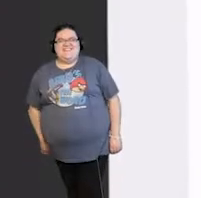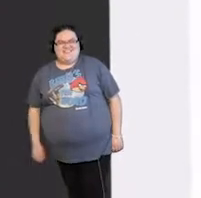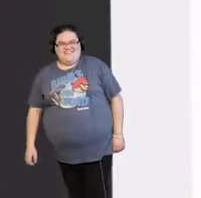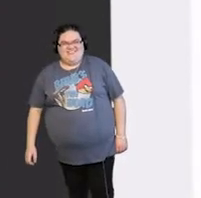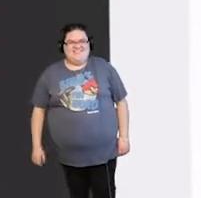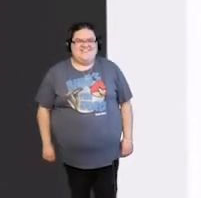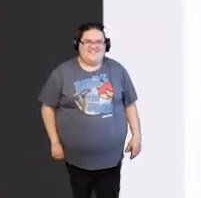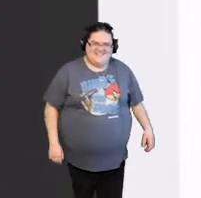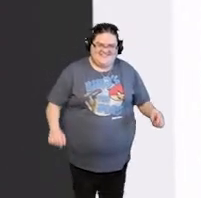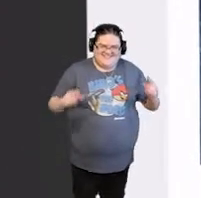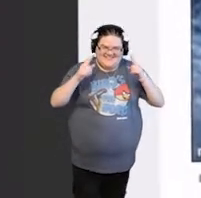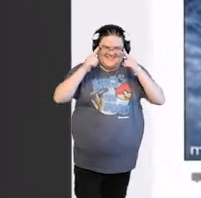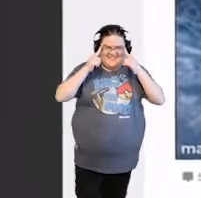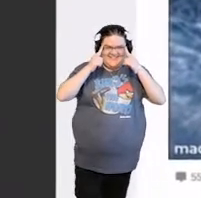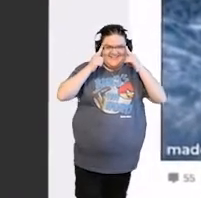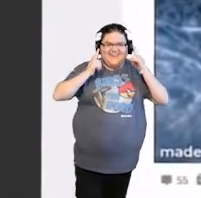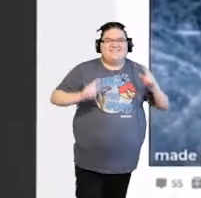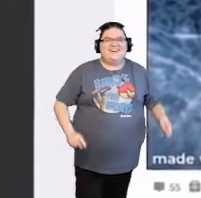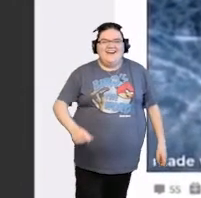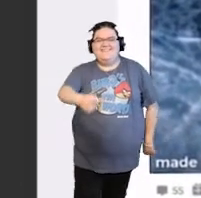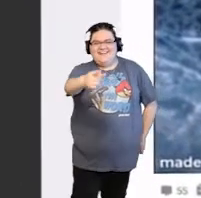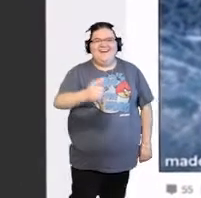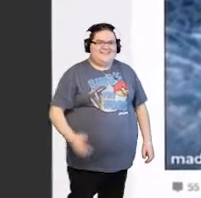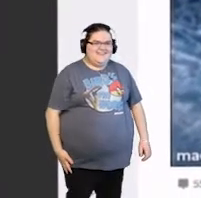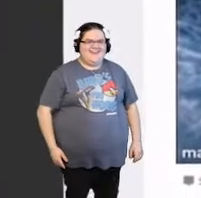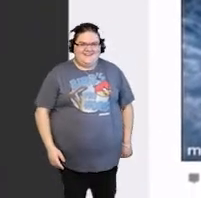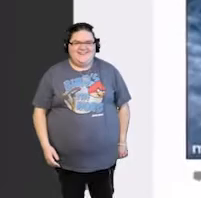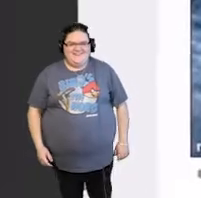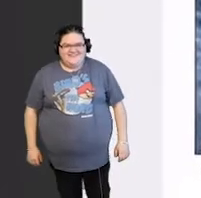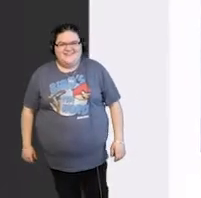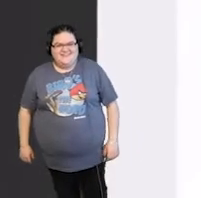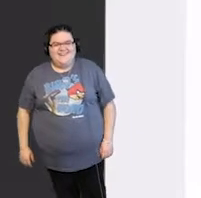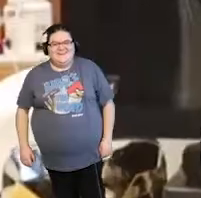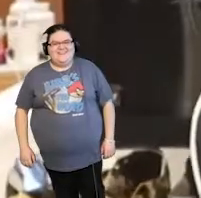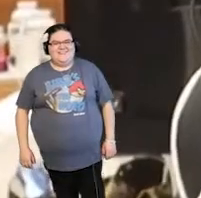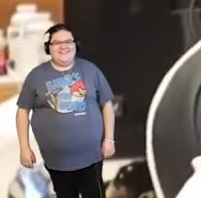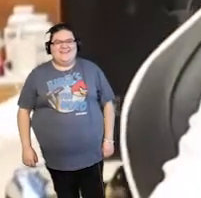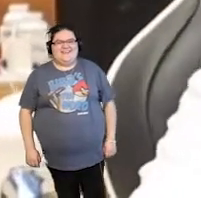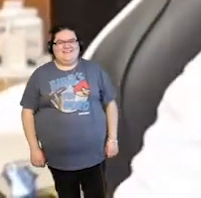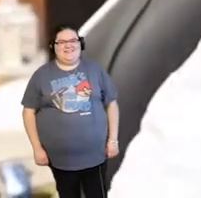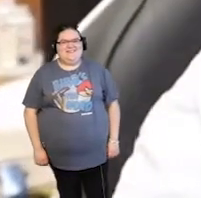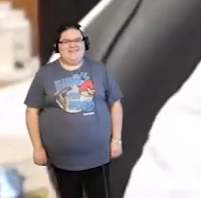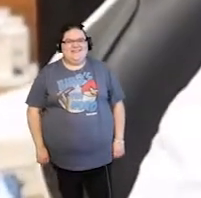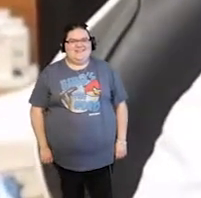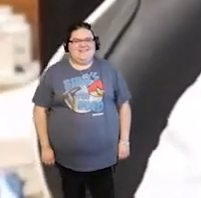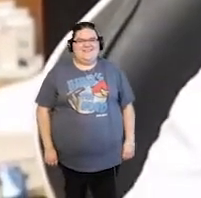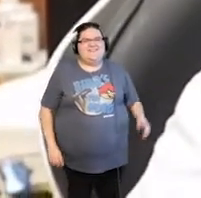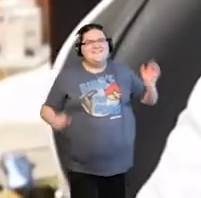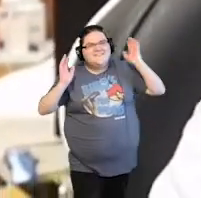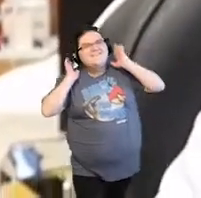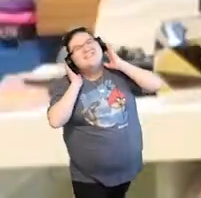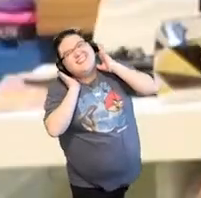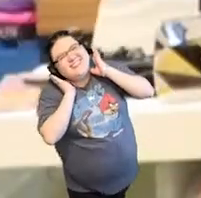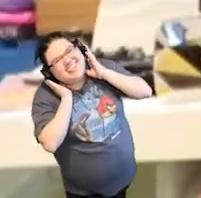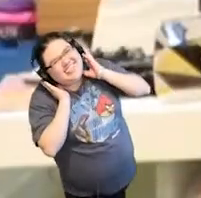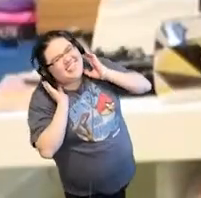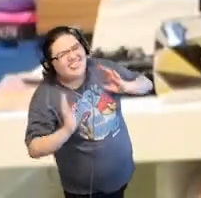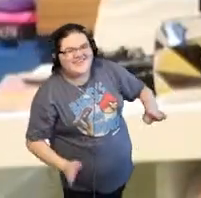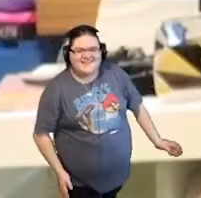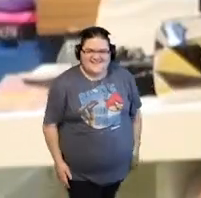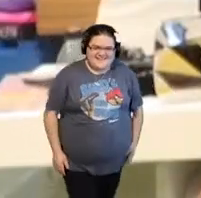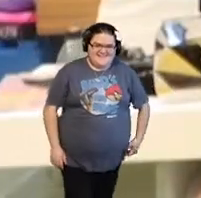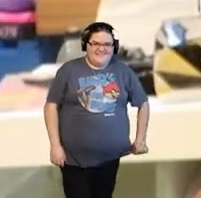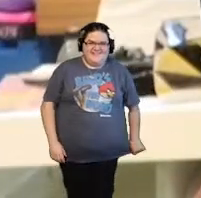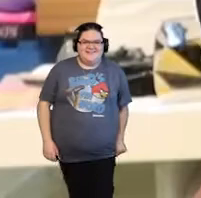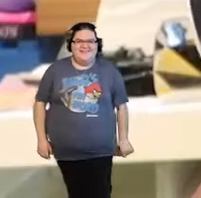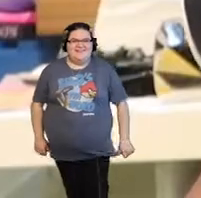No one. Rap videos in 2008. Hey, right, yo, right, that right. is so true. That it is really so is. True. I can instantly think